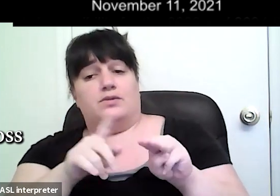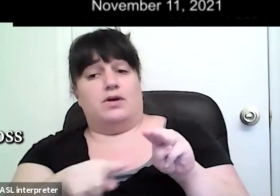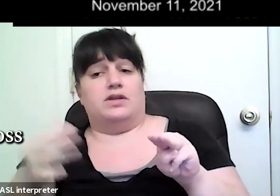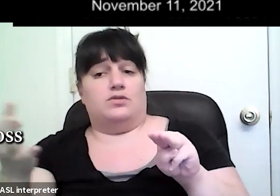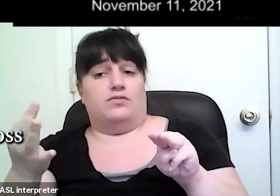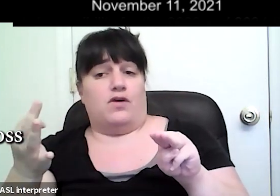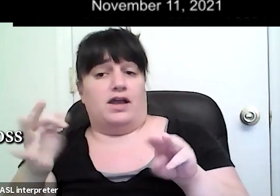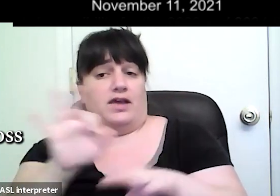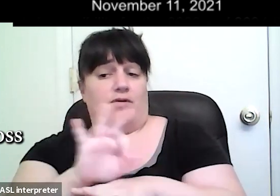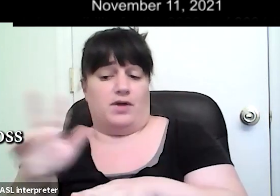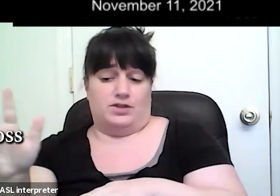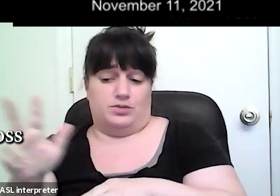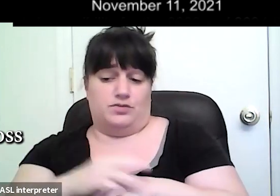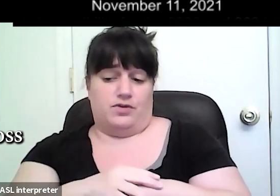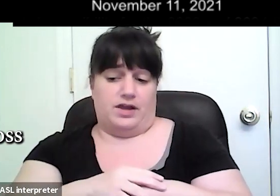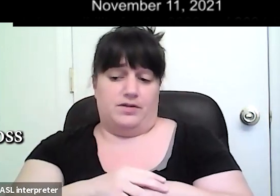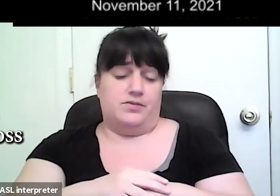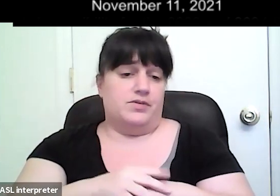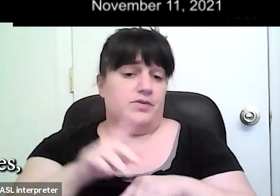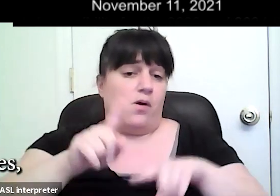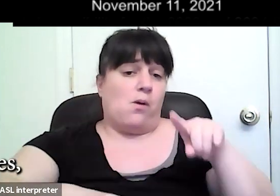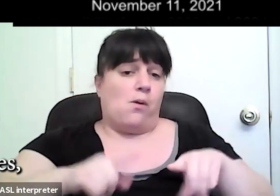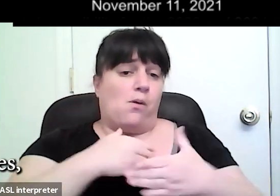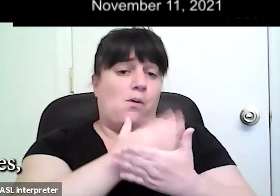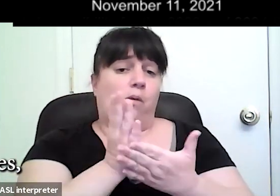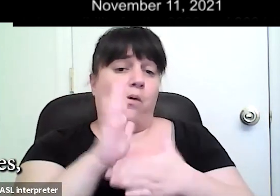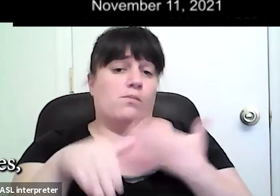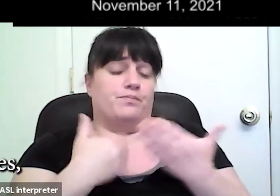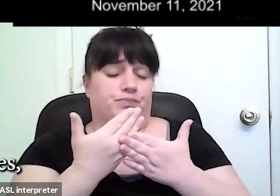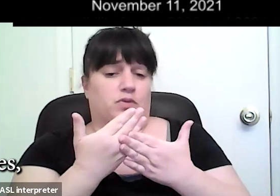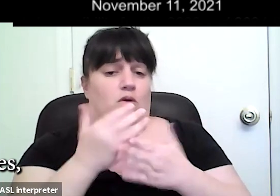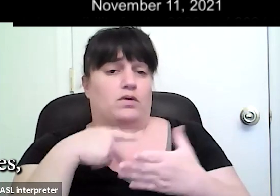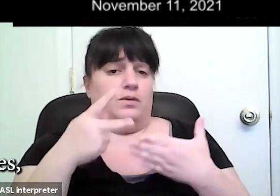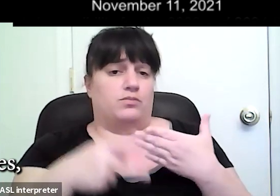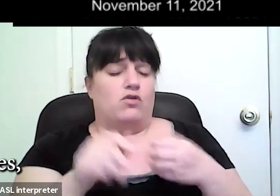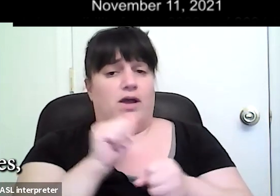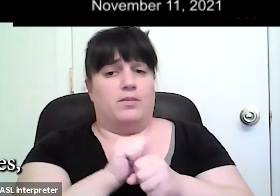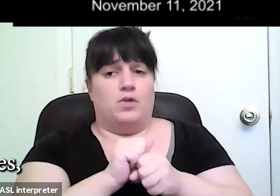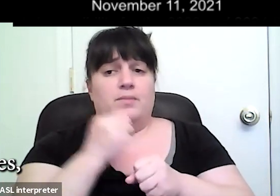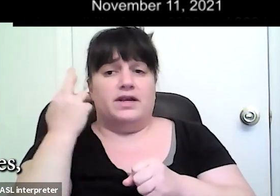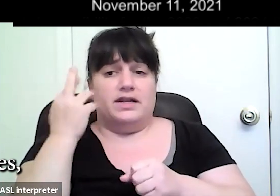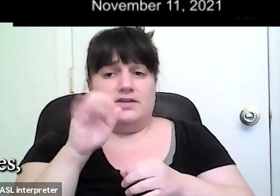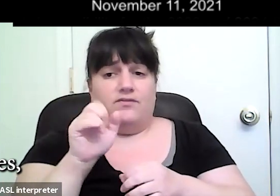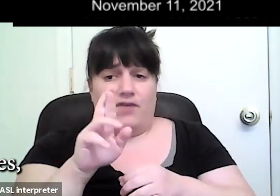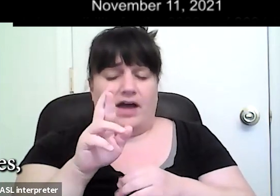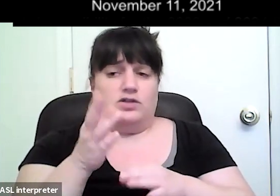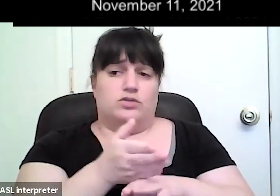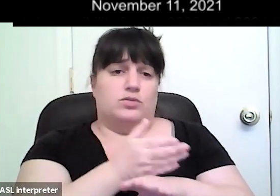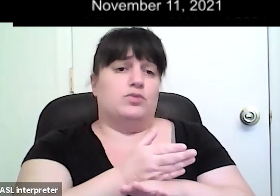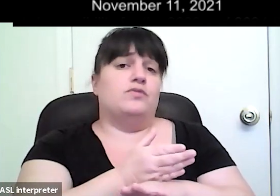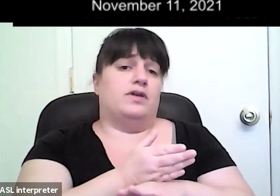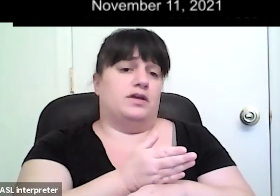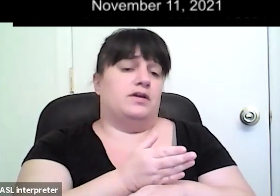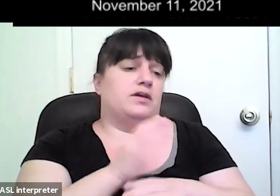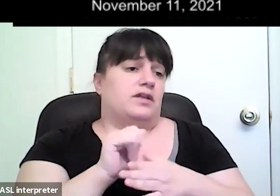3. And across all these programs, employment is a factor in improving employment outcomes. And